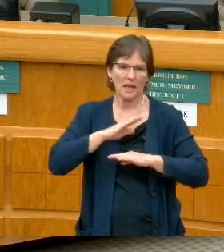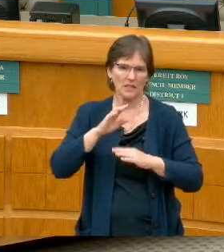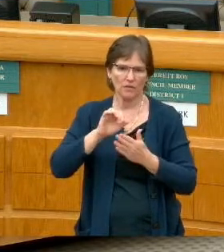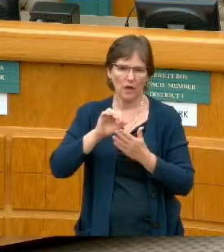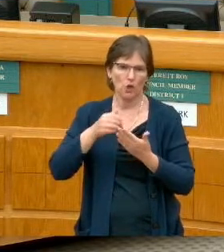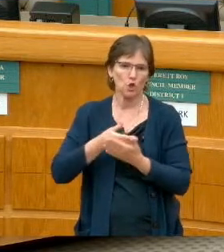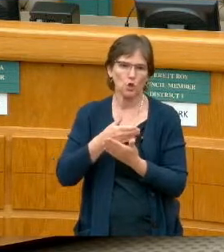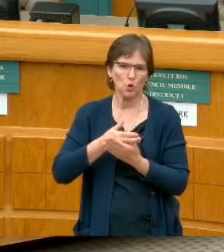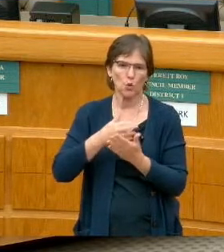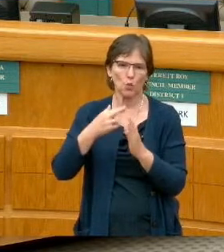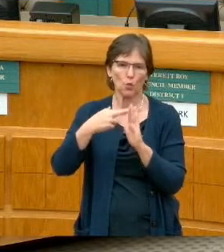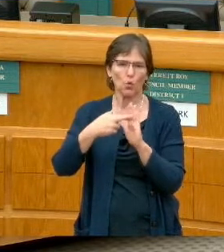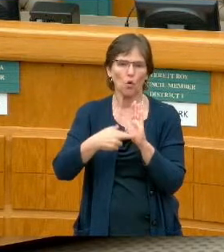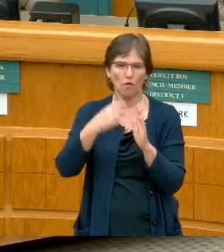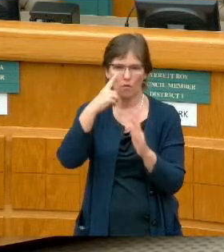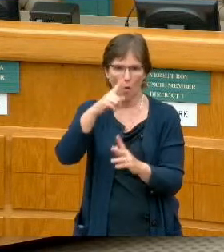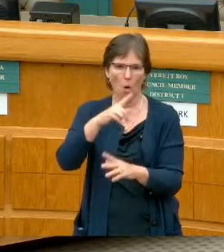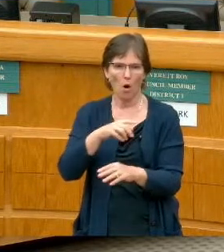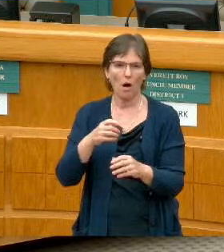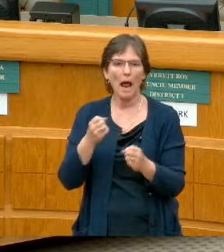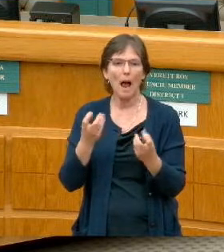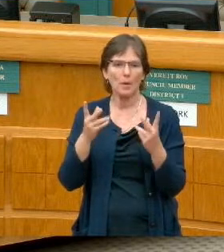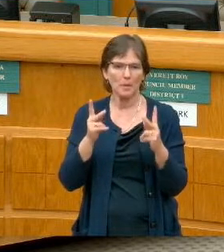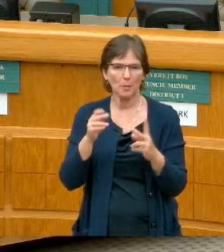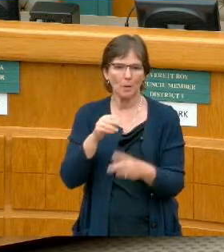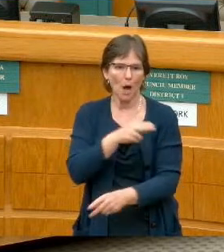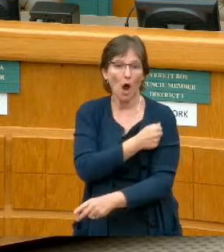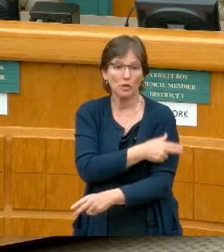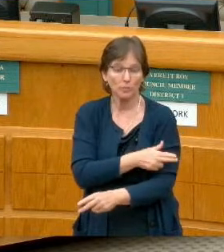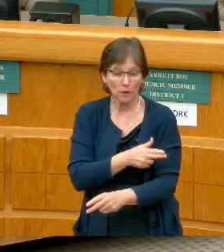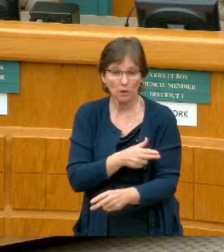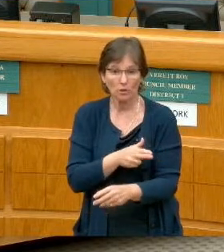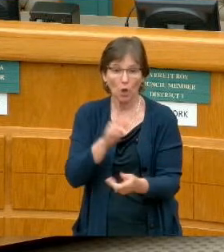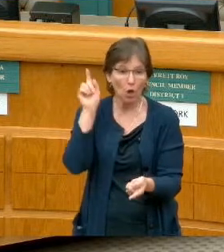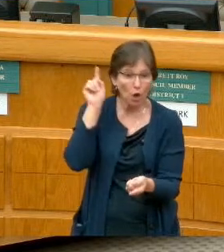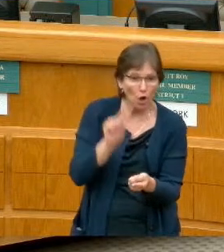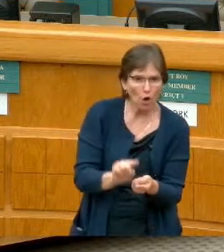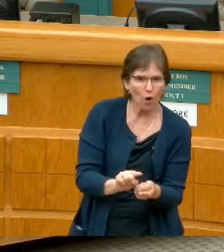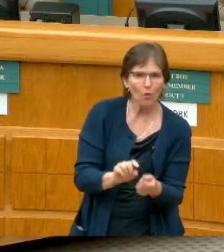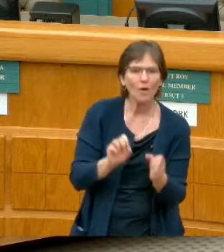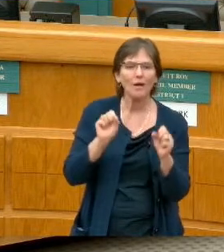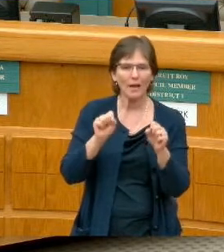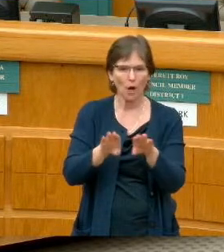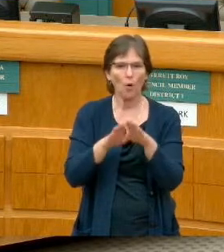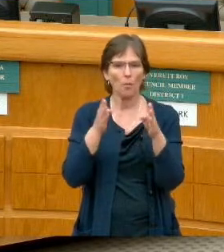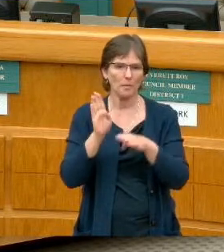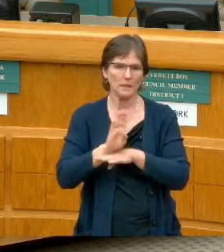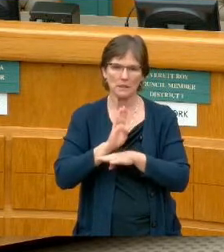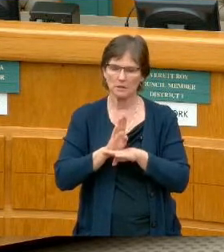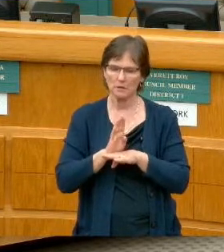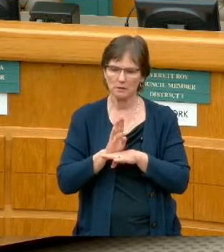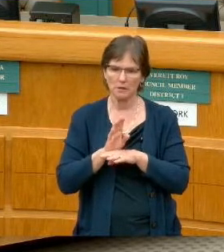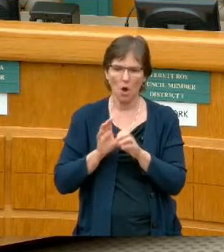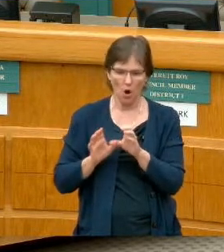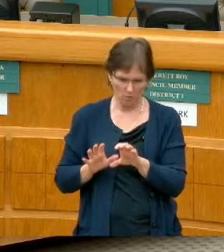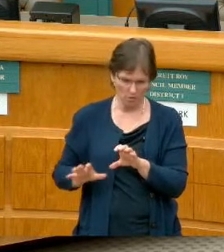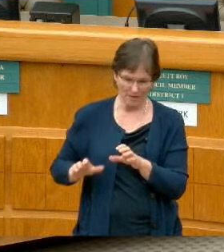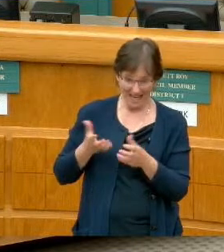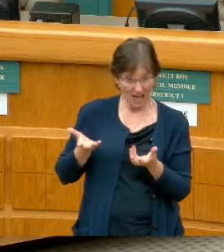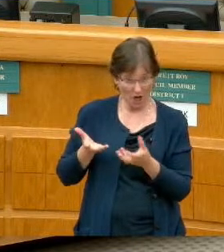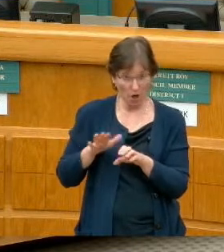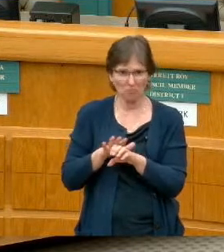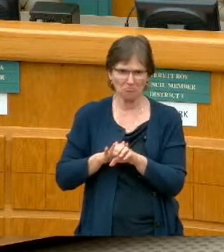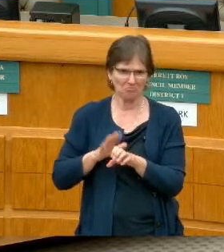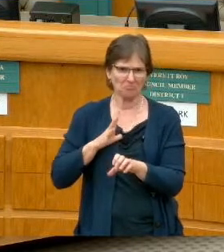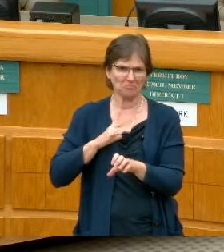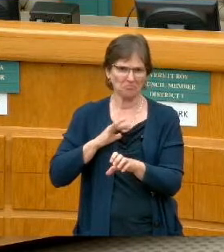Texas, and what the state could not have provided, the federal government and other agencies have. And as